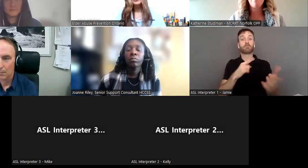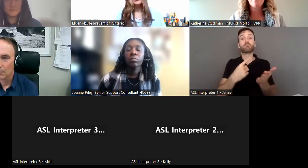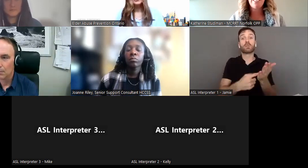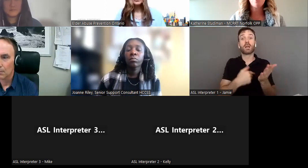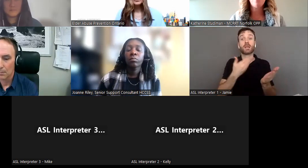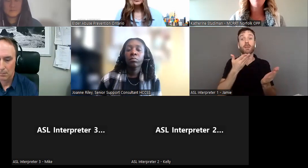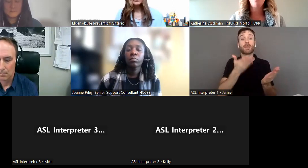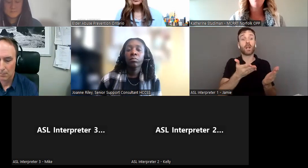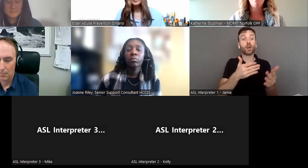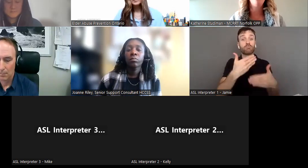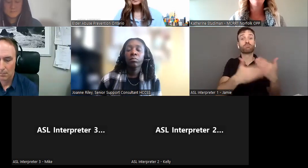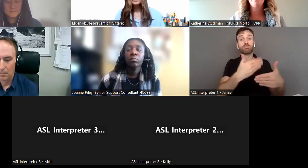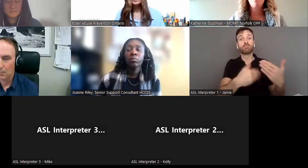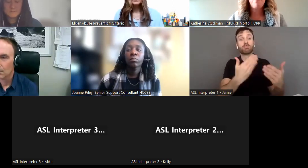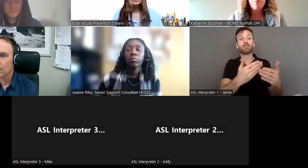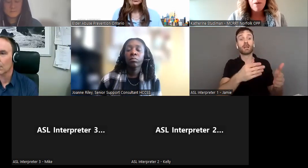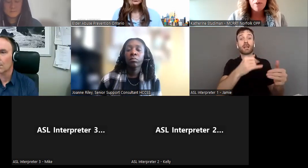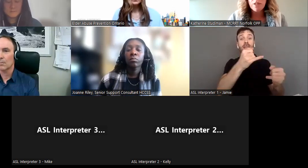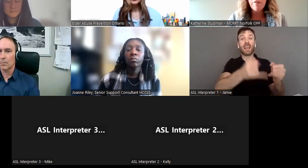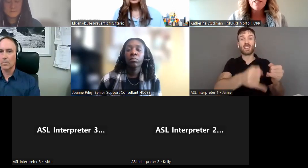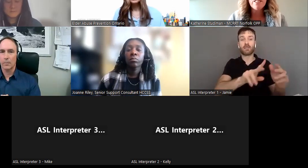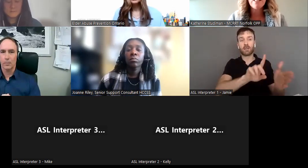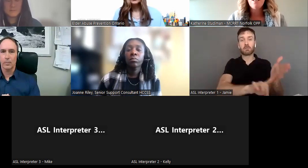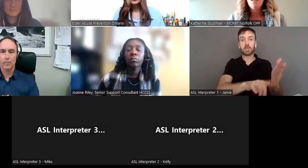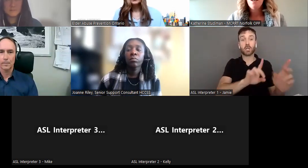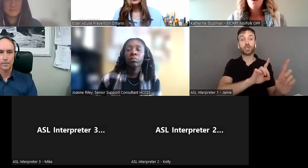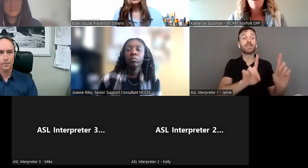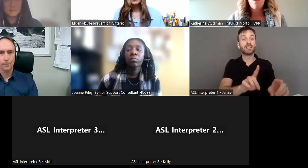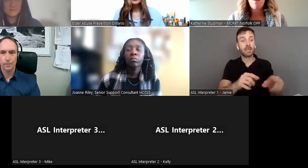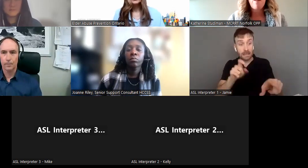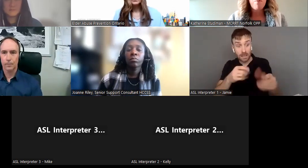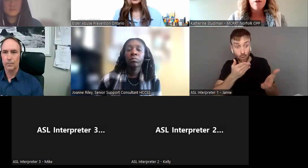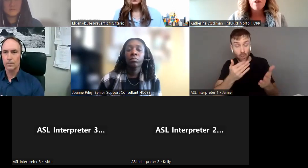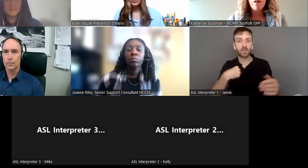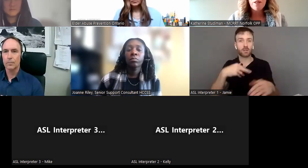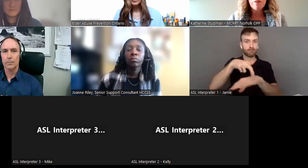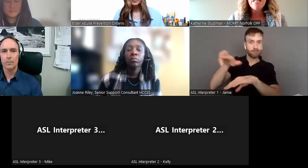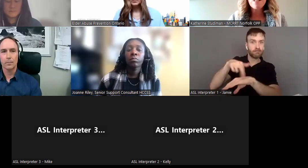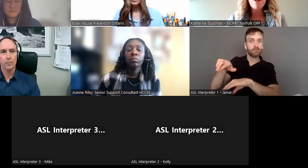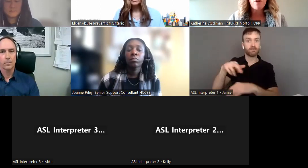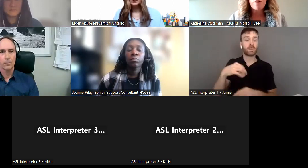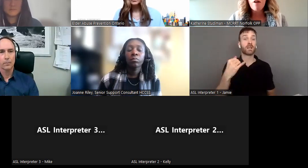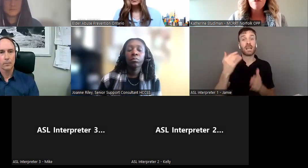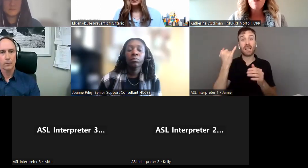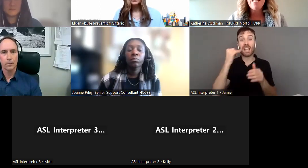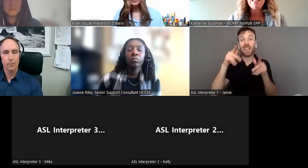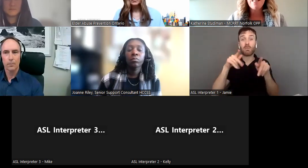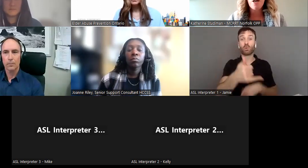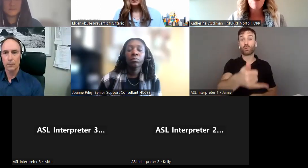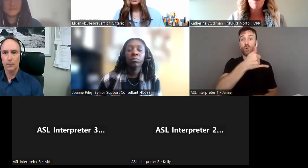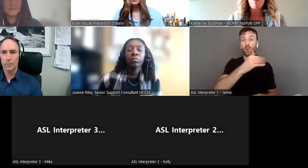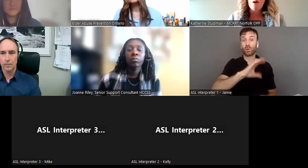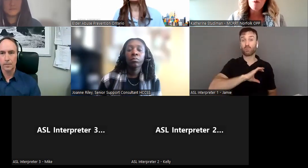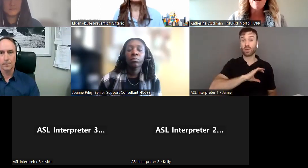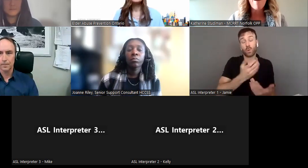their investigation, to, connect people to services. We all know that if people are calling the police or they're involved with the police, they